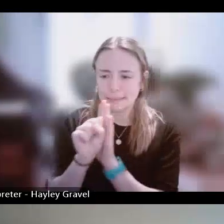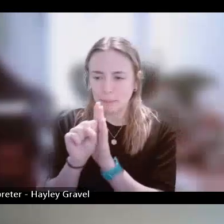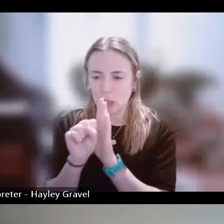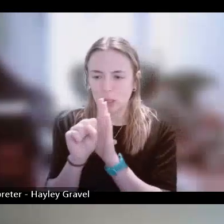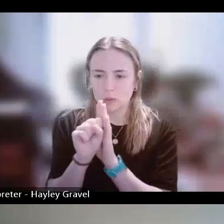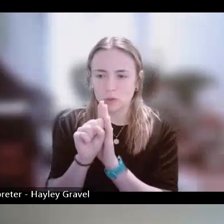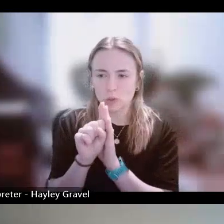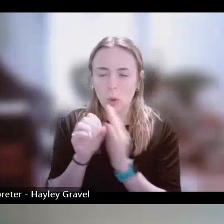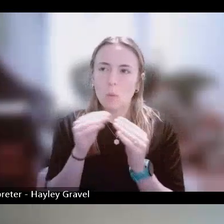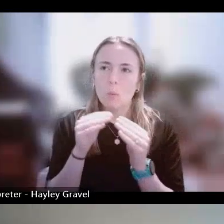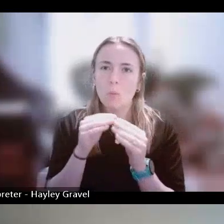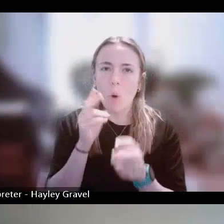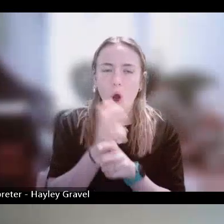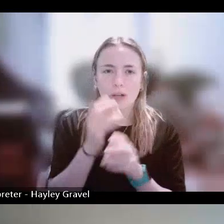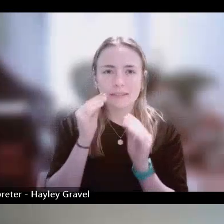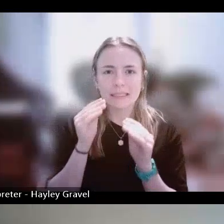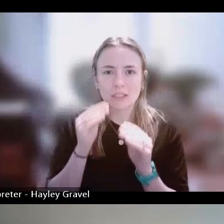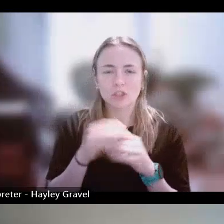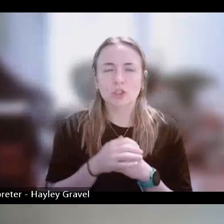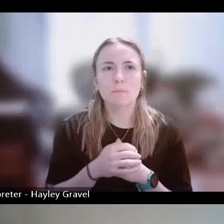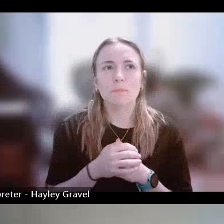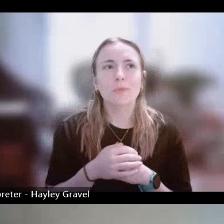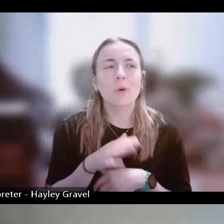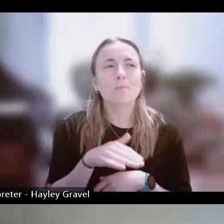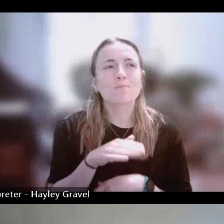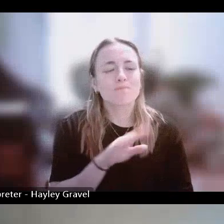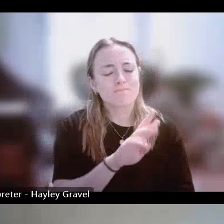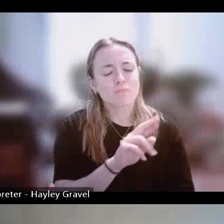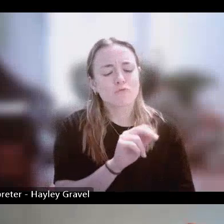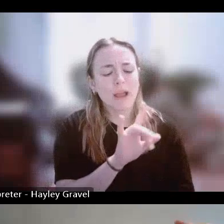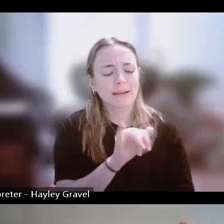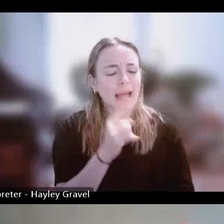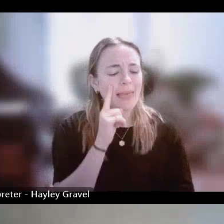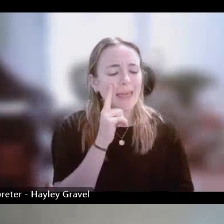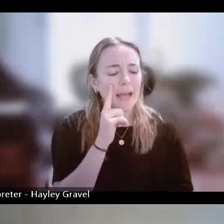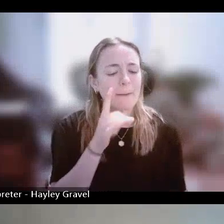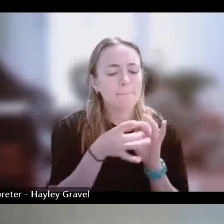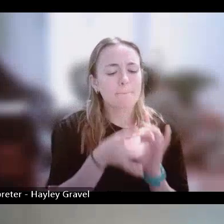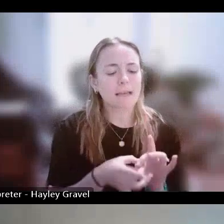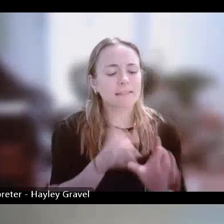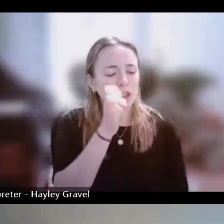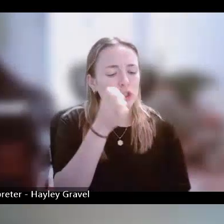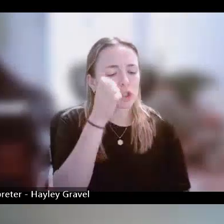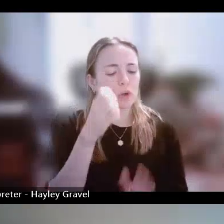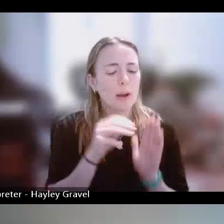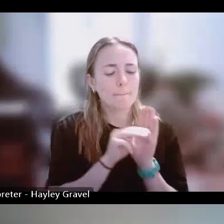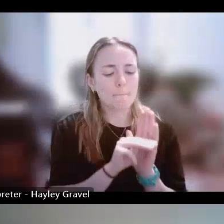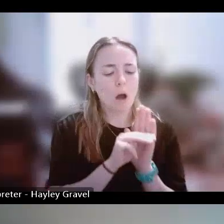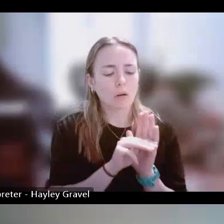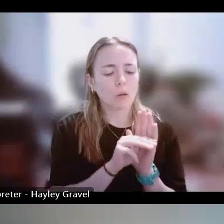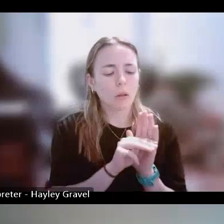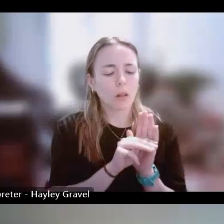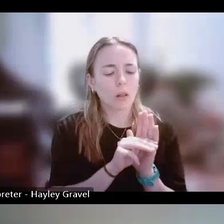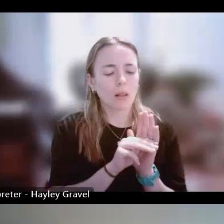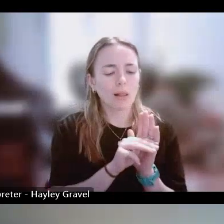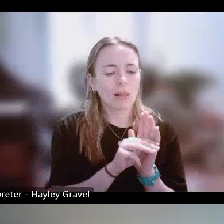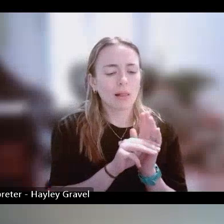using the European model this much and the lack of resources that